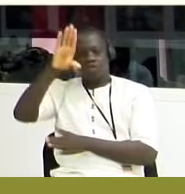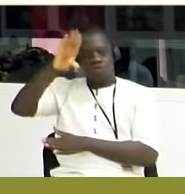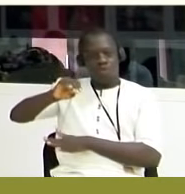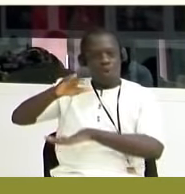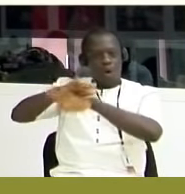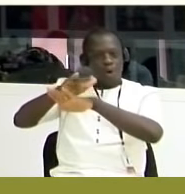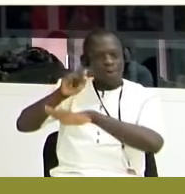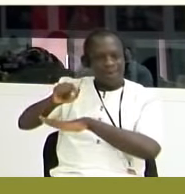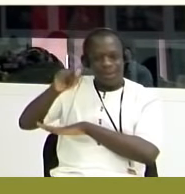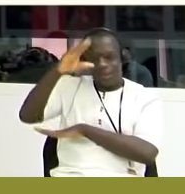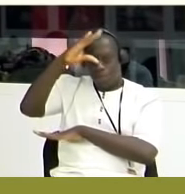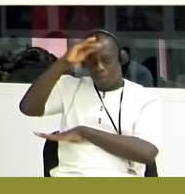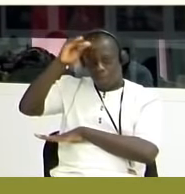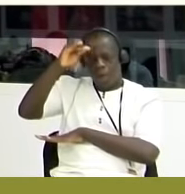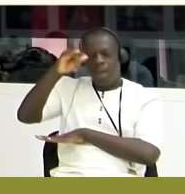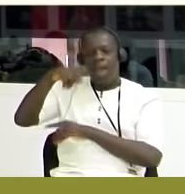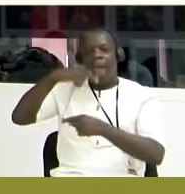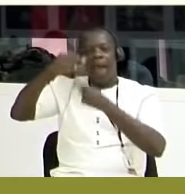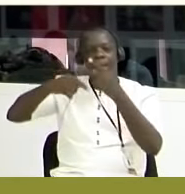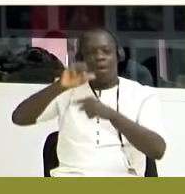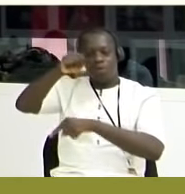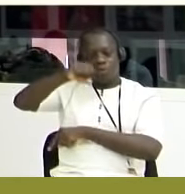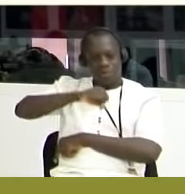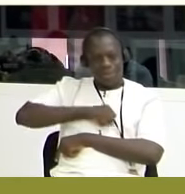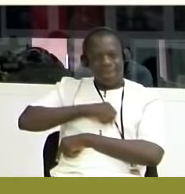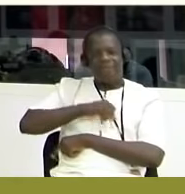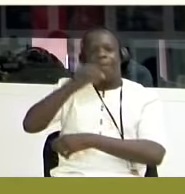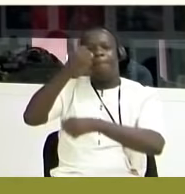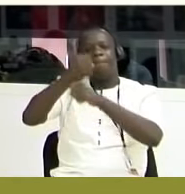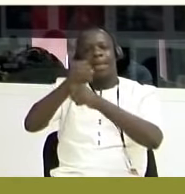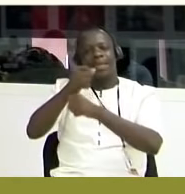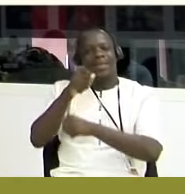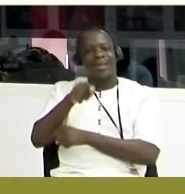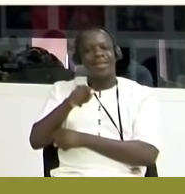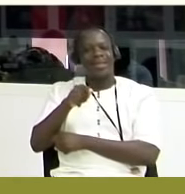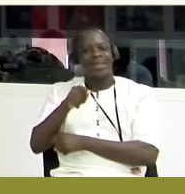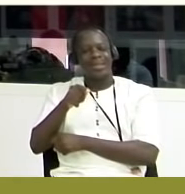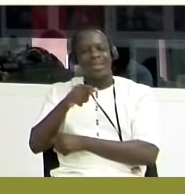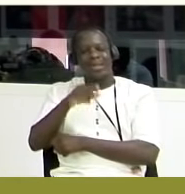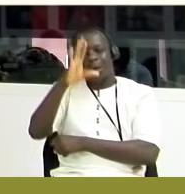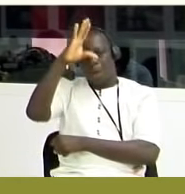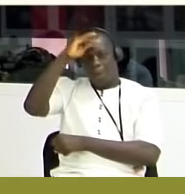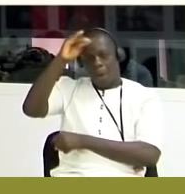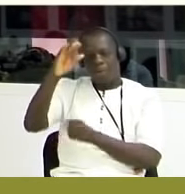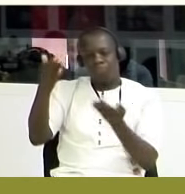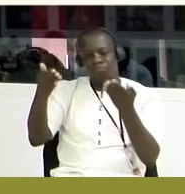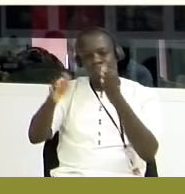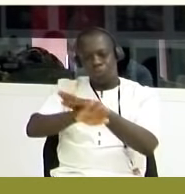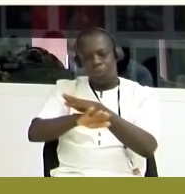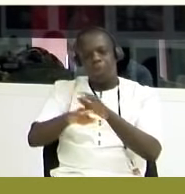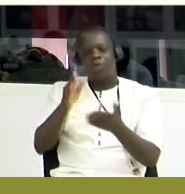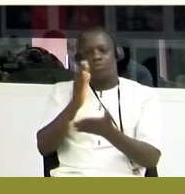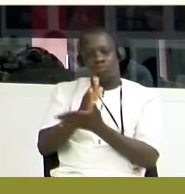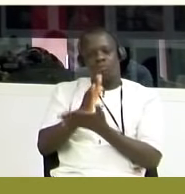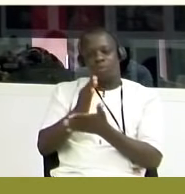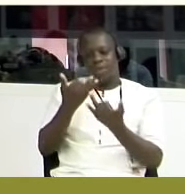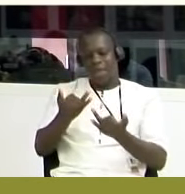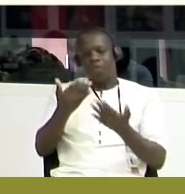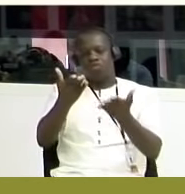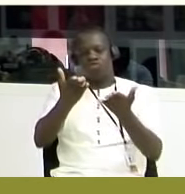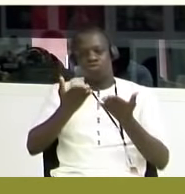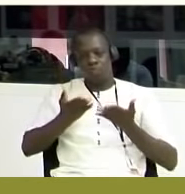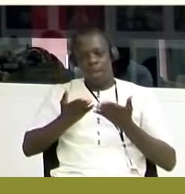them, led to his death. And as a result, the student body leadership were not happy with